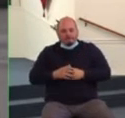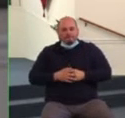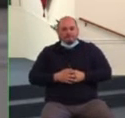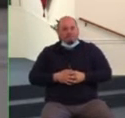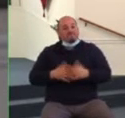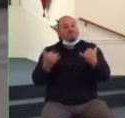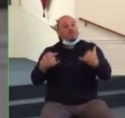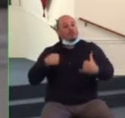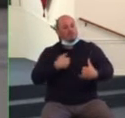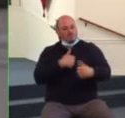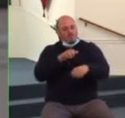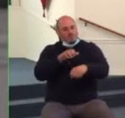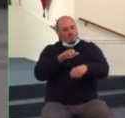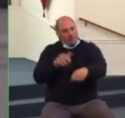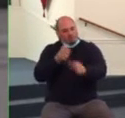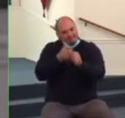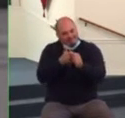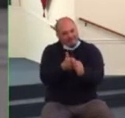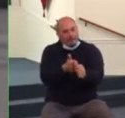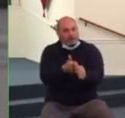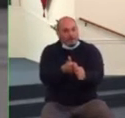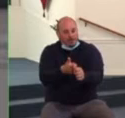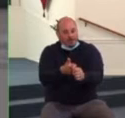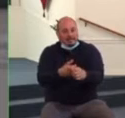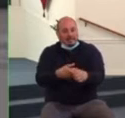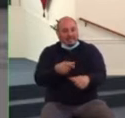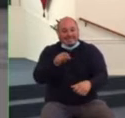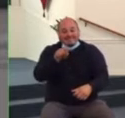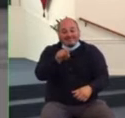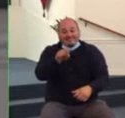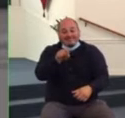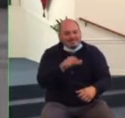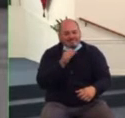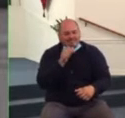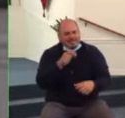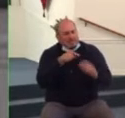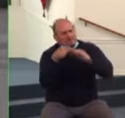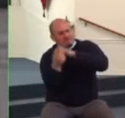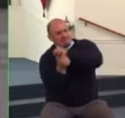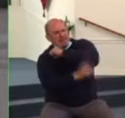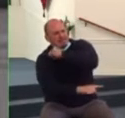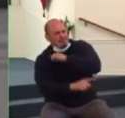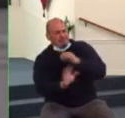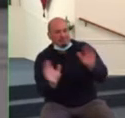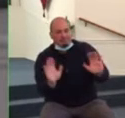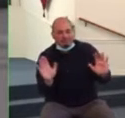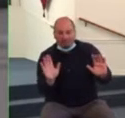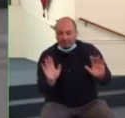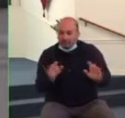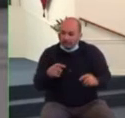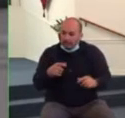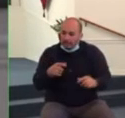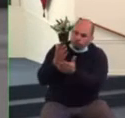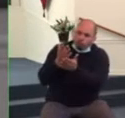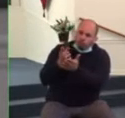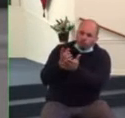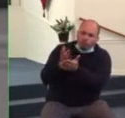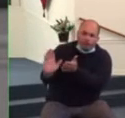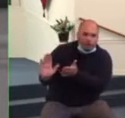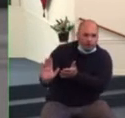disciples, and they go on to another village. Jesus responds graciously. This is part of how we live